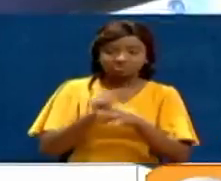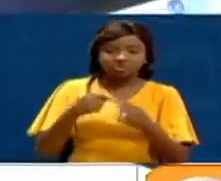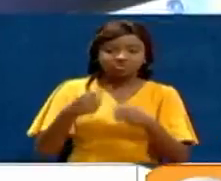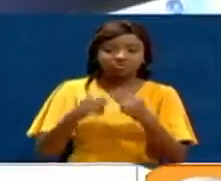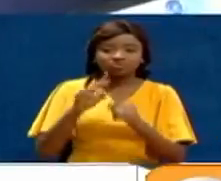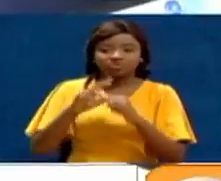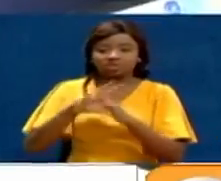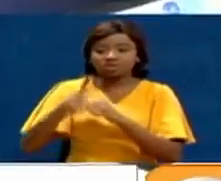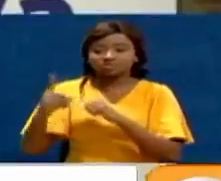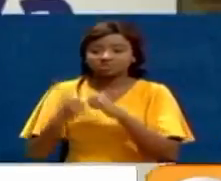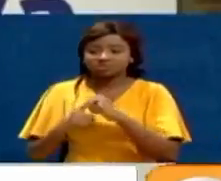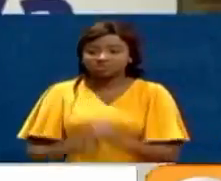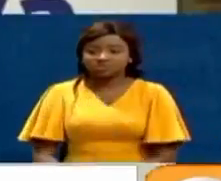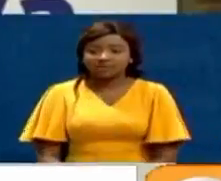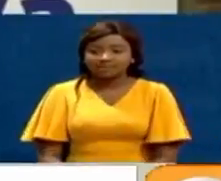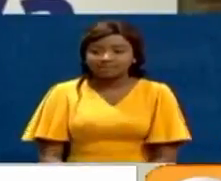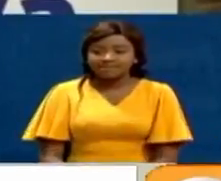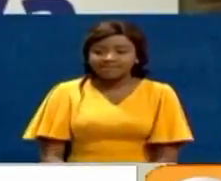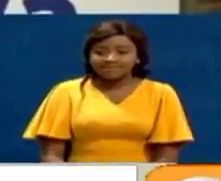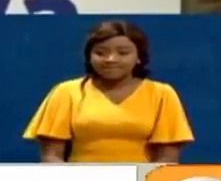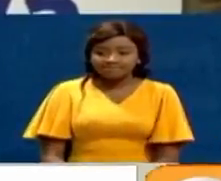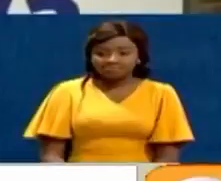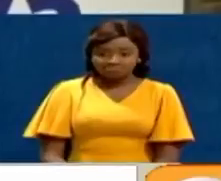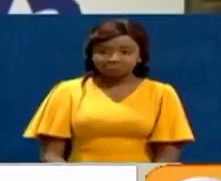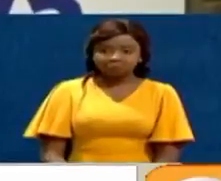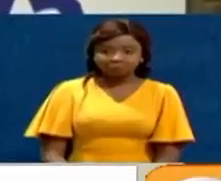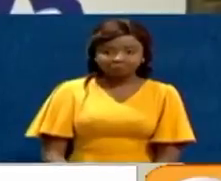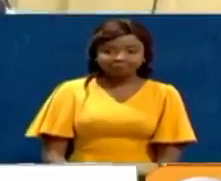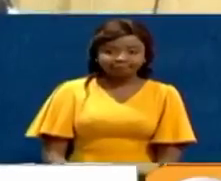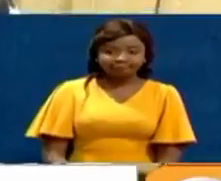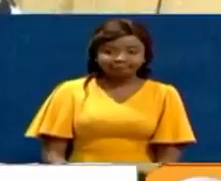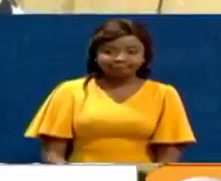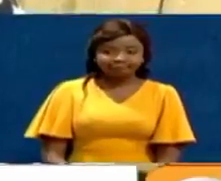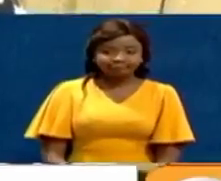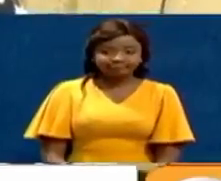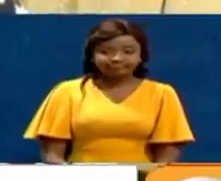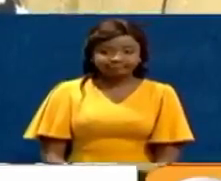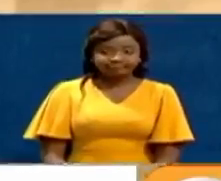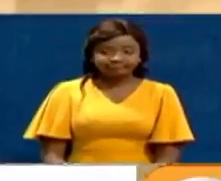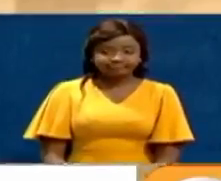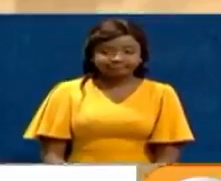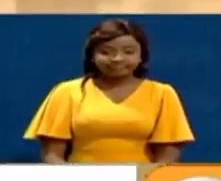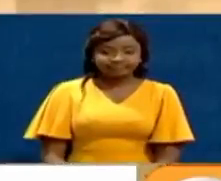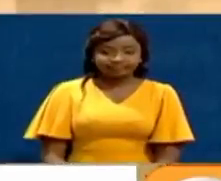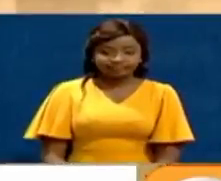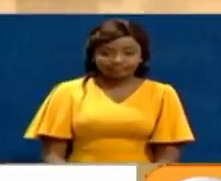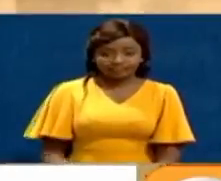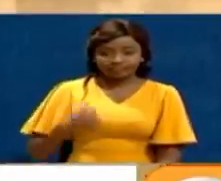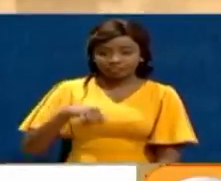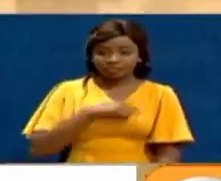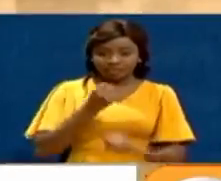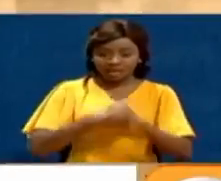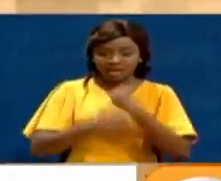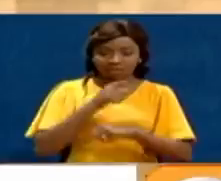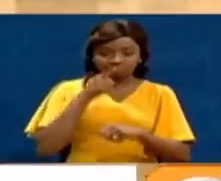counties. The main function of transporting blood, what is likely to happen? And why the blood must be circulating? Tunafanya training